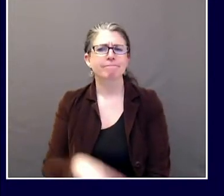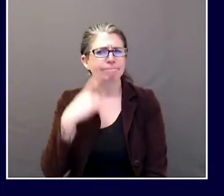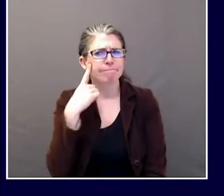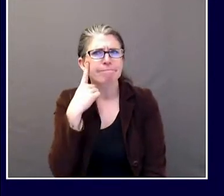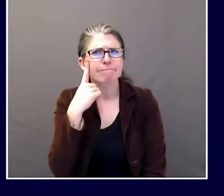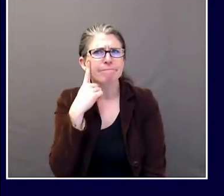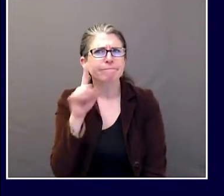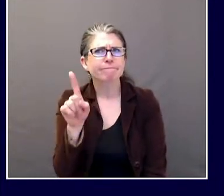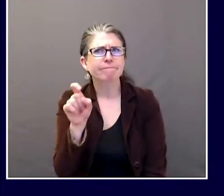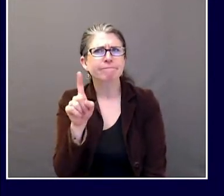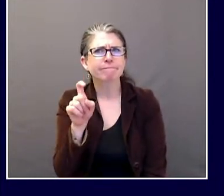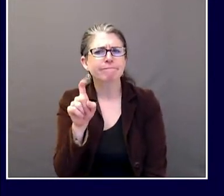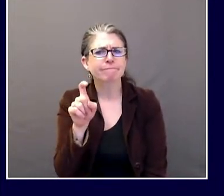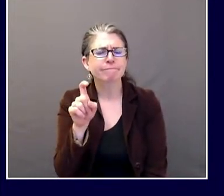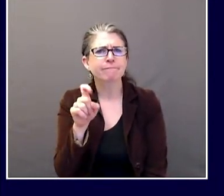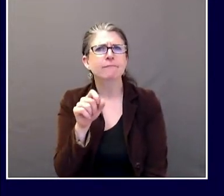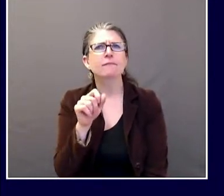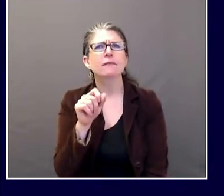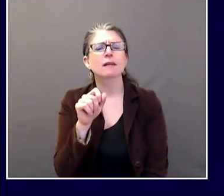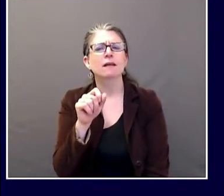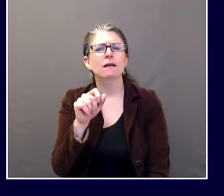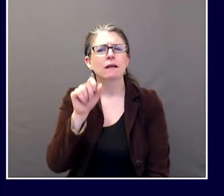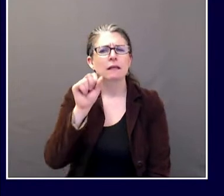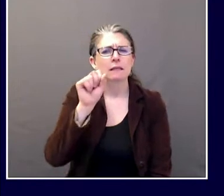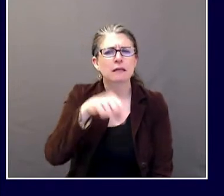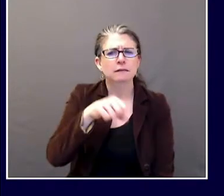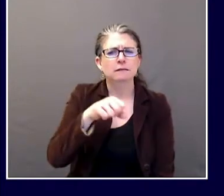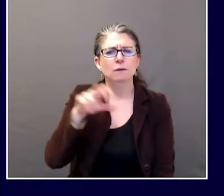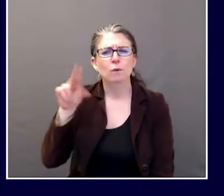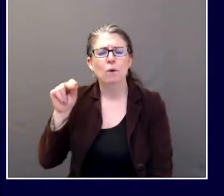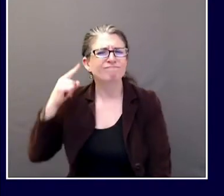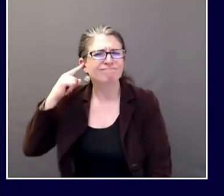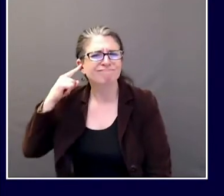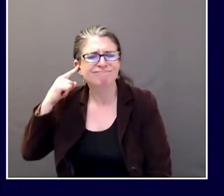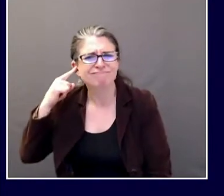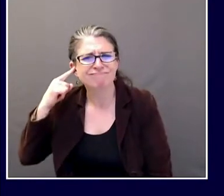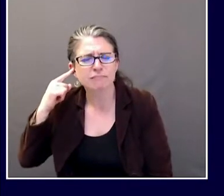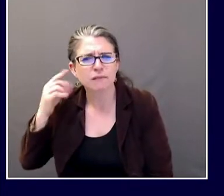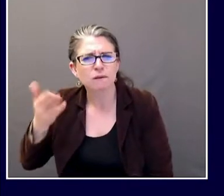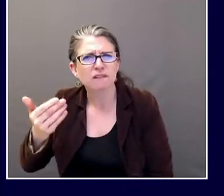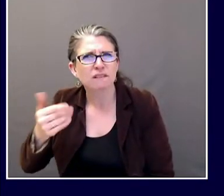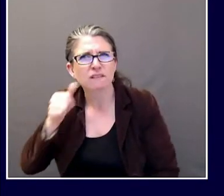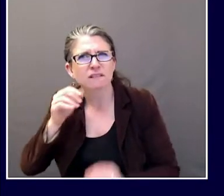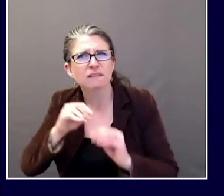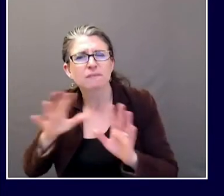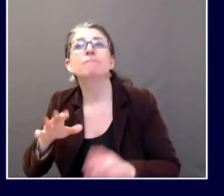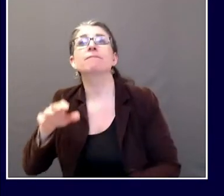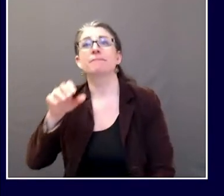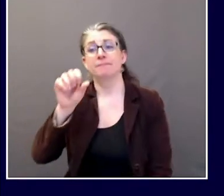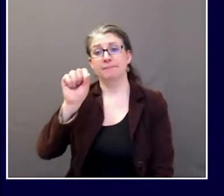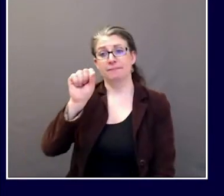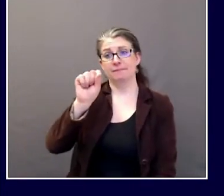when vaccines might be included as a travel exemption, the way quarantining and negative testing are?